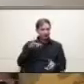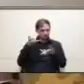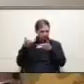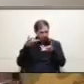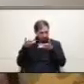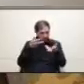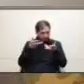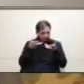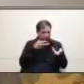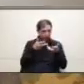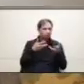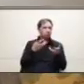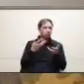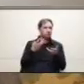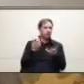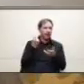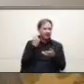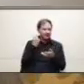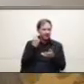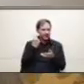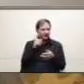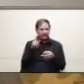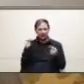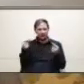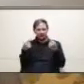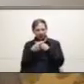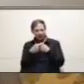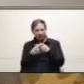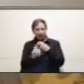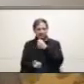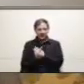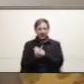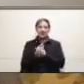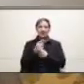the misunderstanding that was there. After